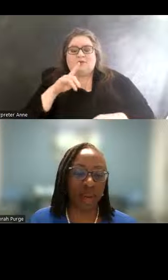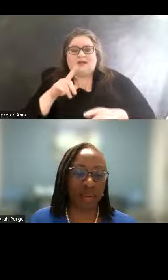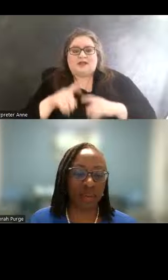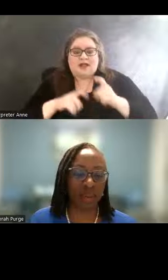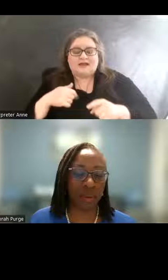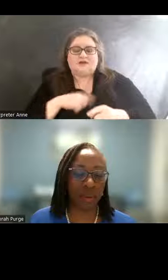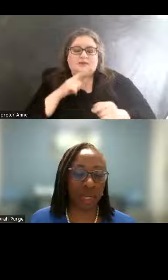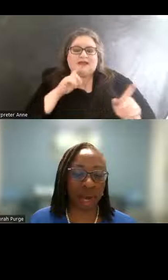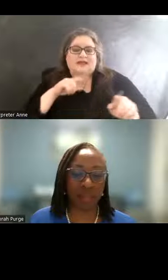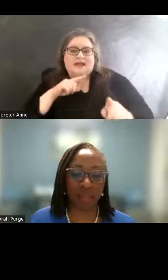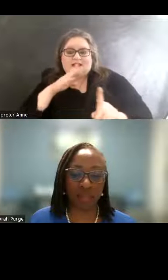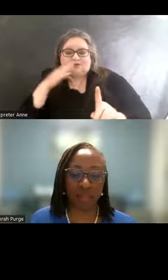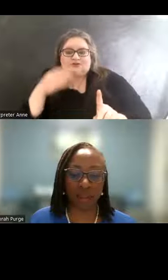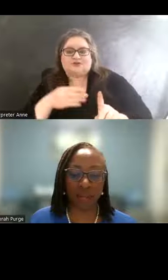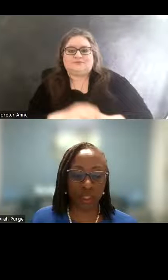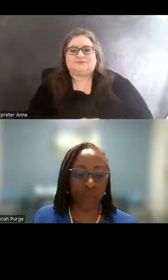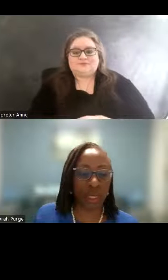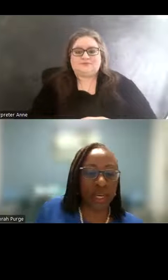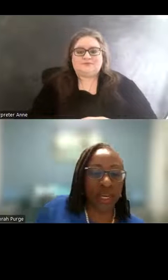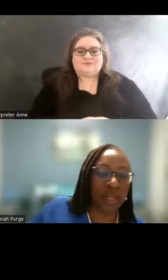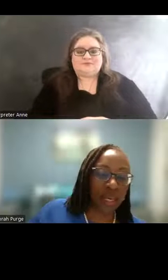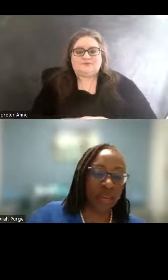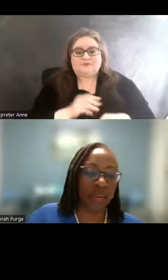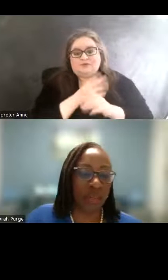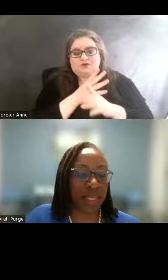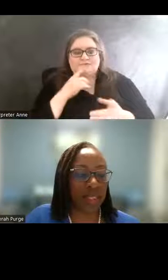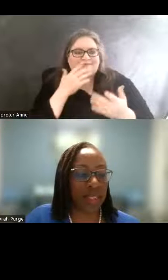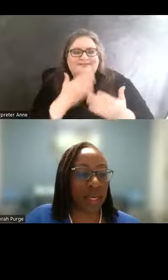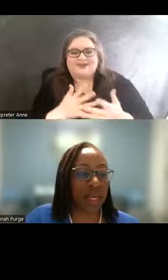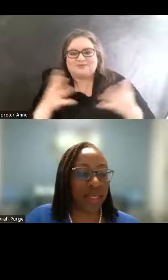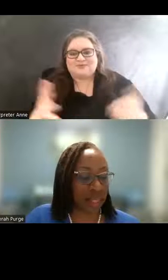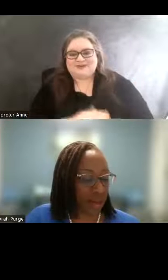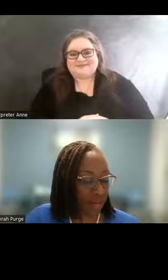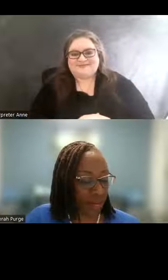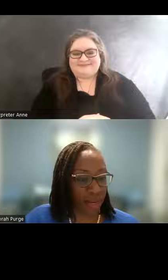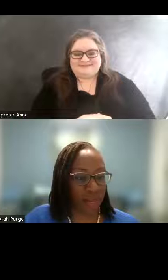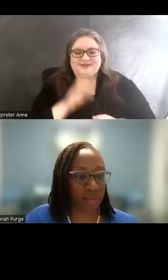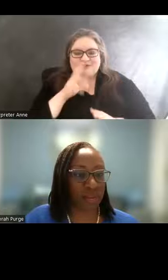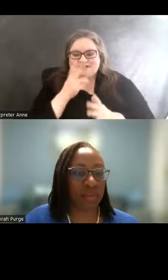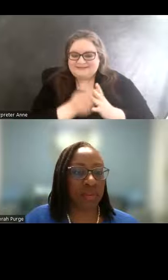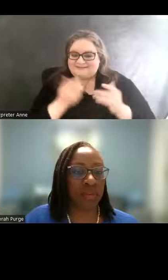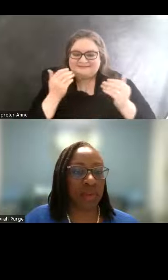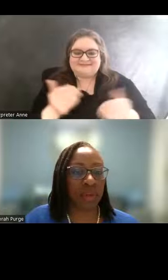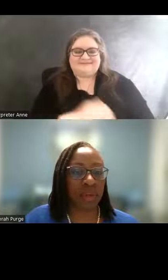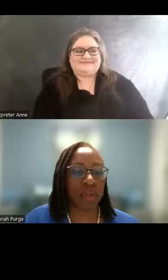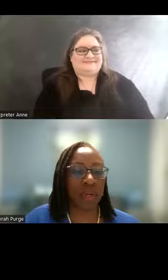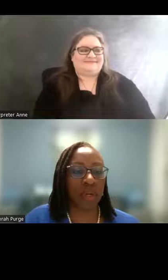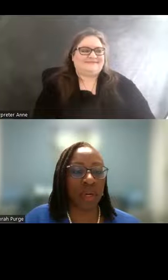can answer those virtually. Thank you so much. Let's dive in.